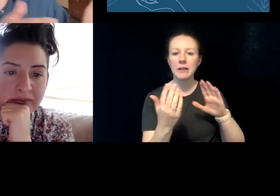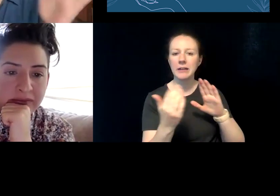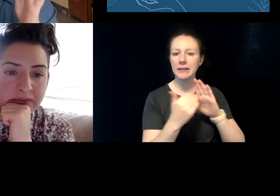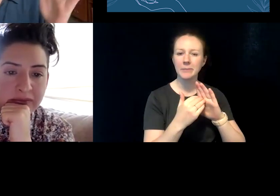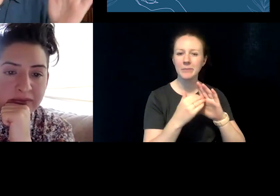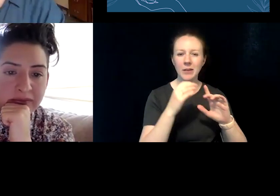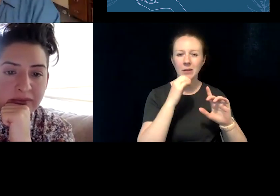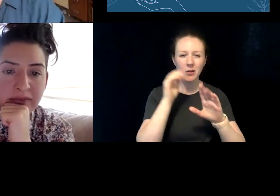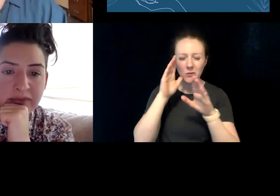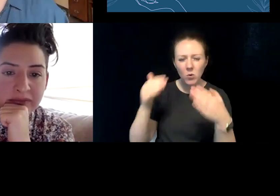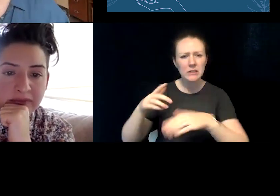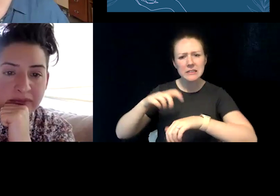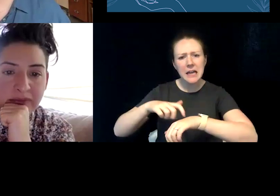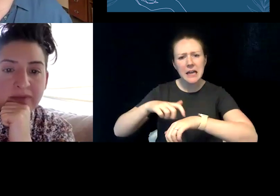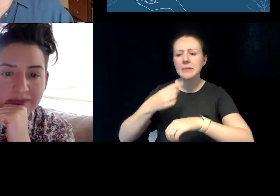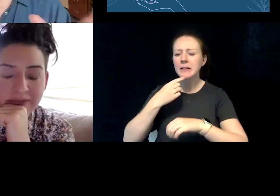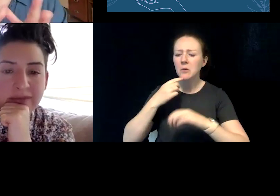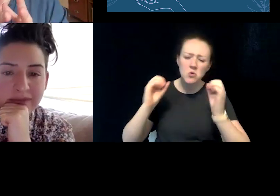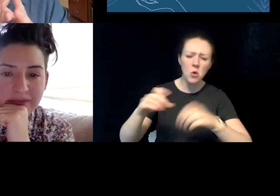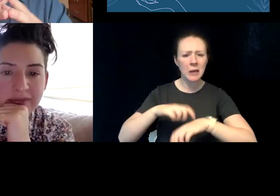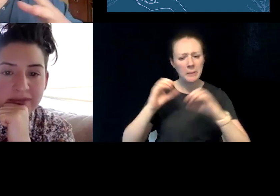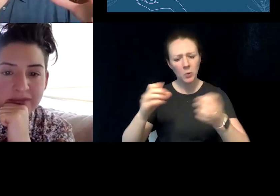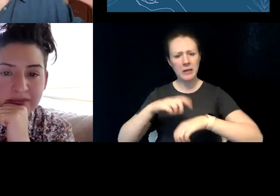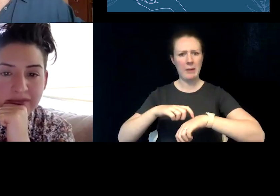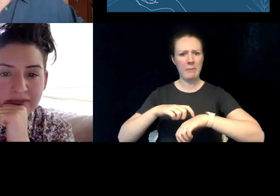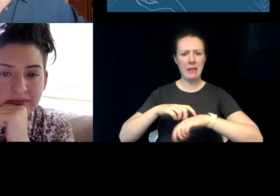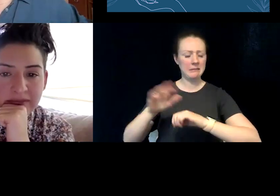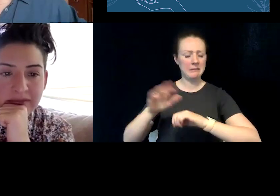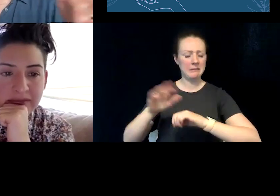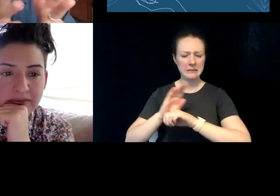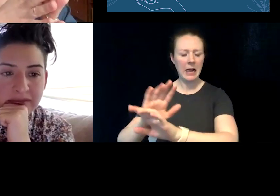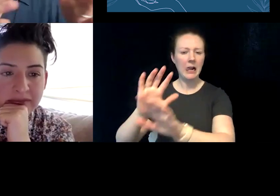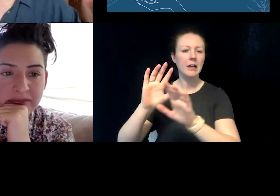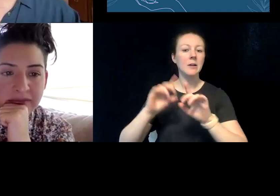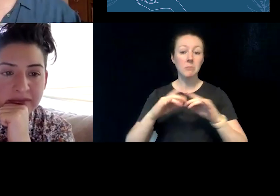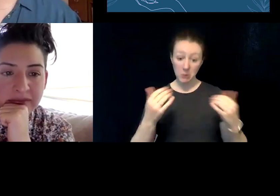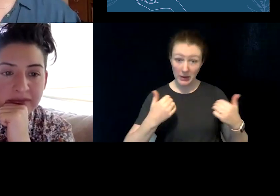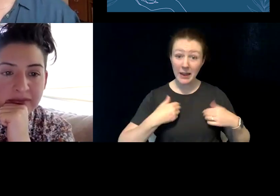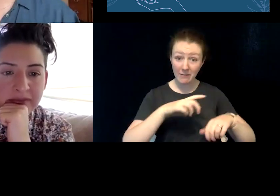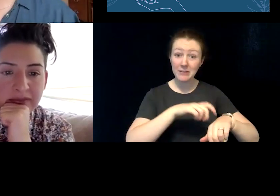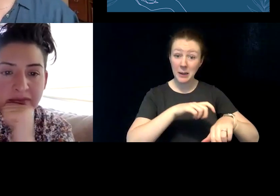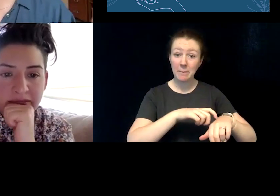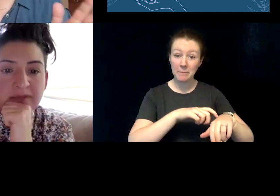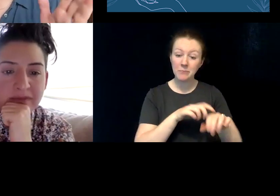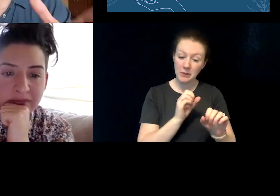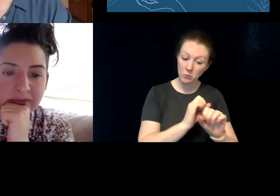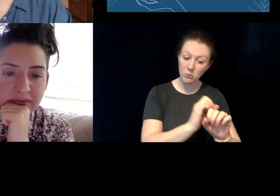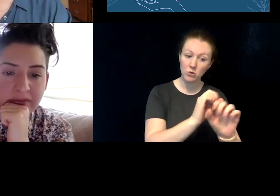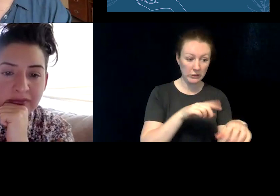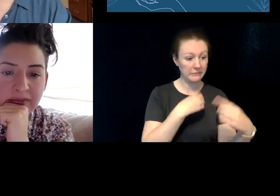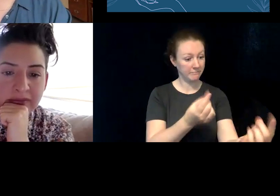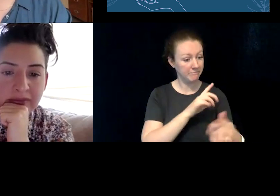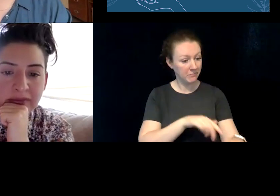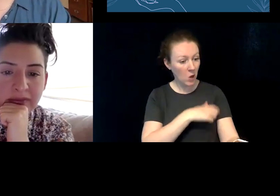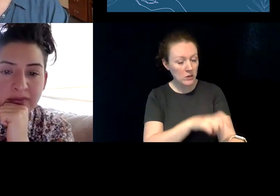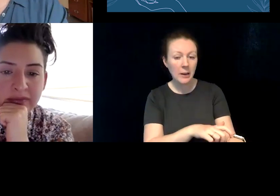no time. There's no time. There's no time. It's about, we actually do have time. We've been working on this for a long time, and